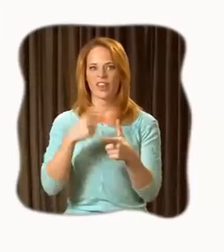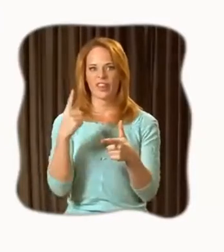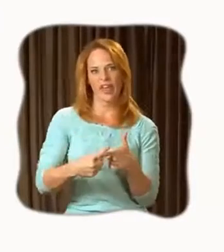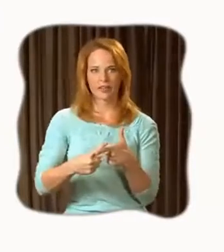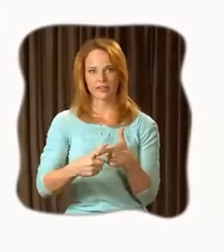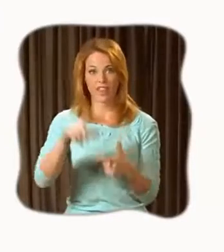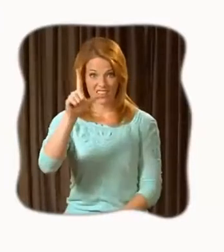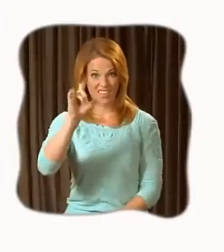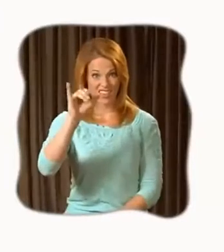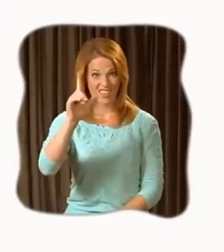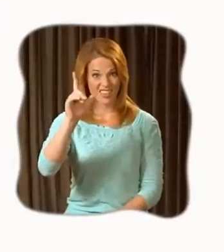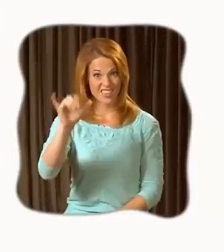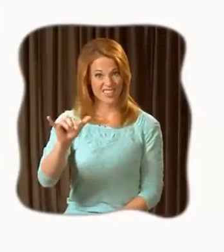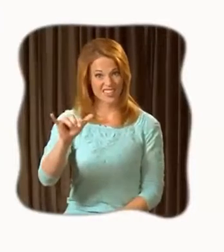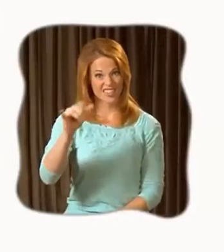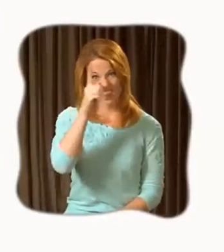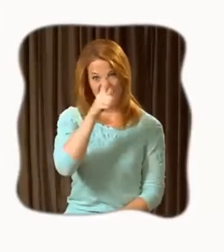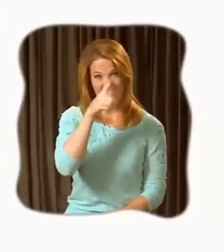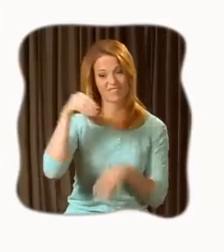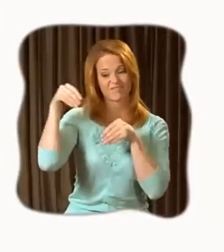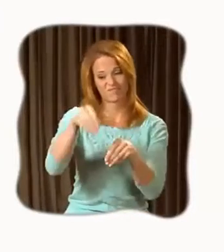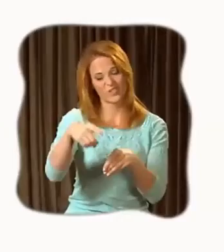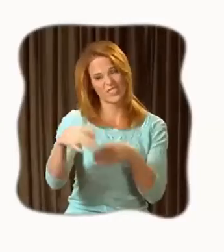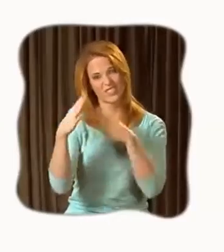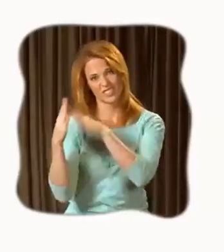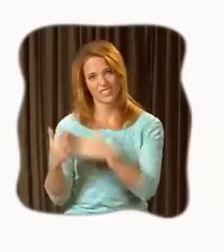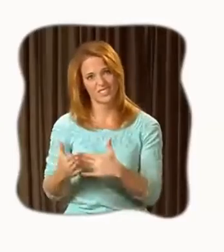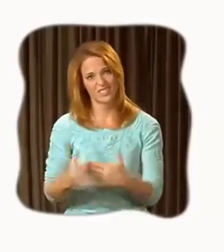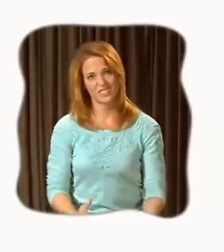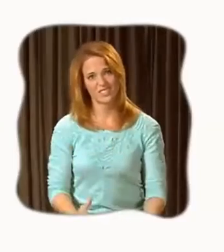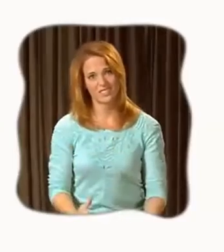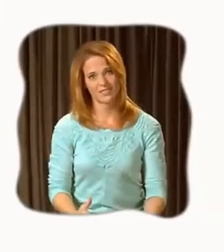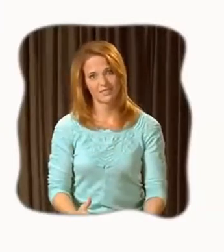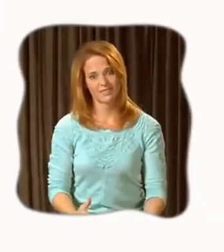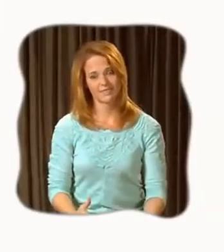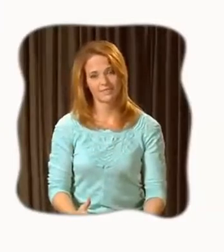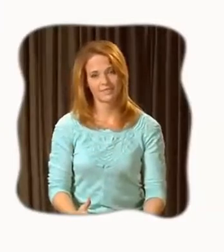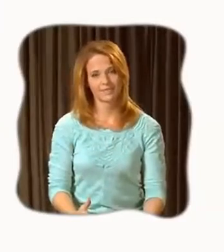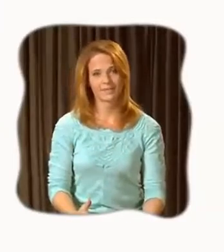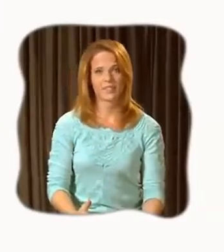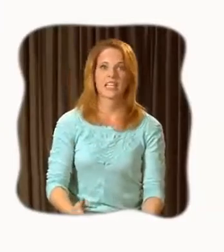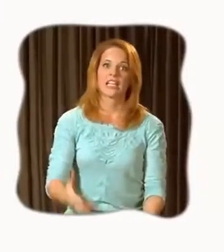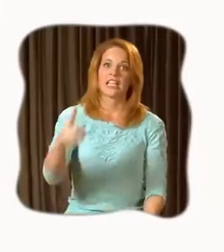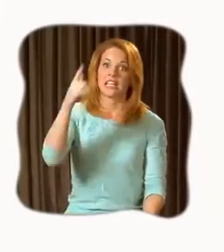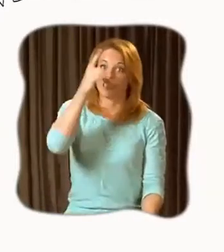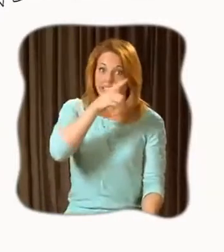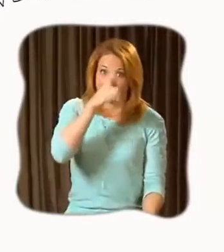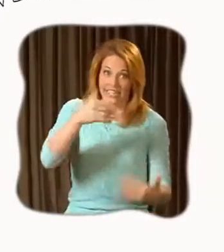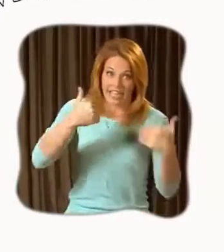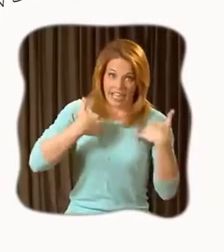And then Lily moved into the neighborhood. I'm Lily. I am the queen. I